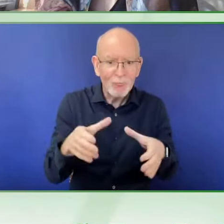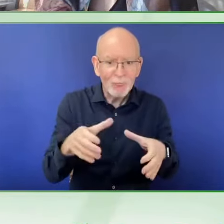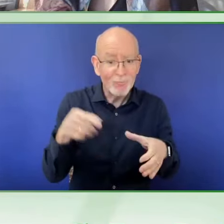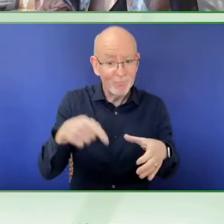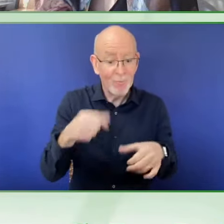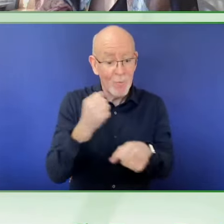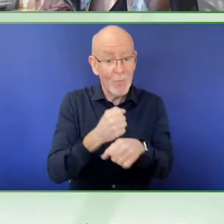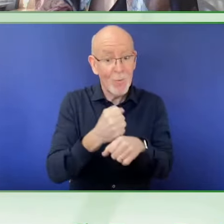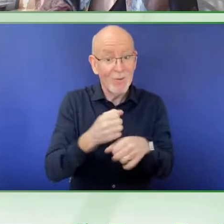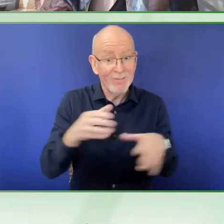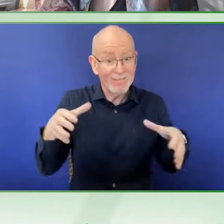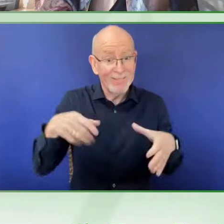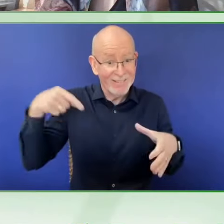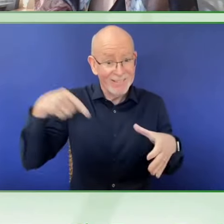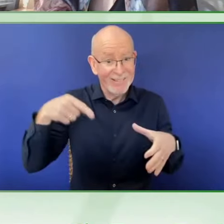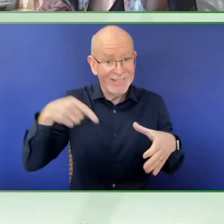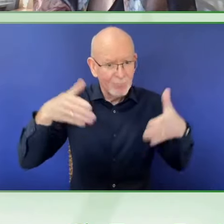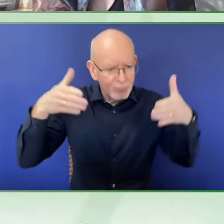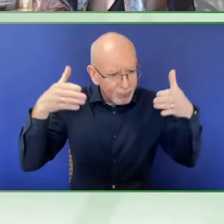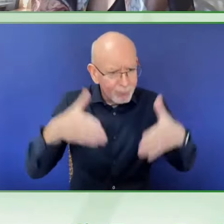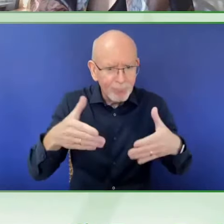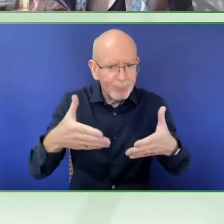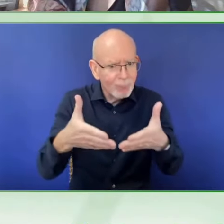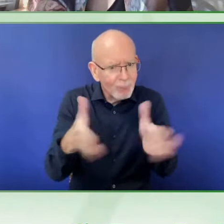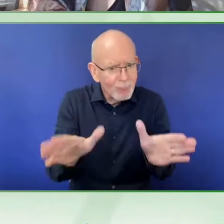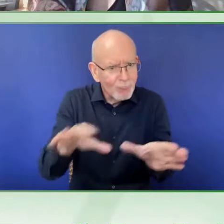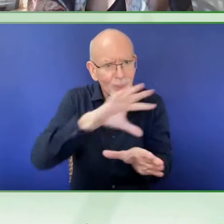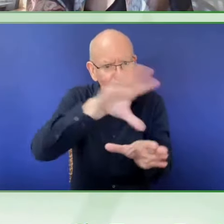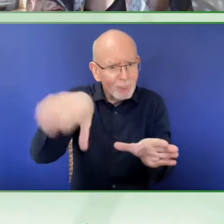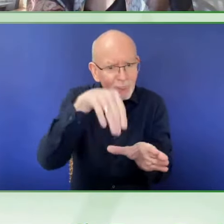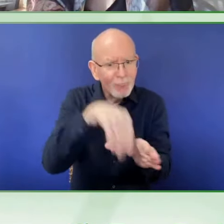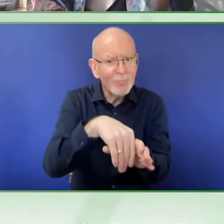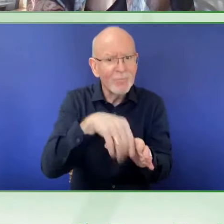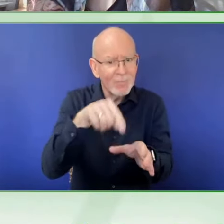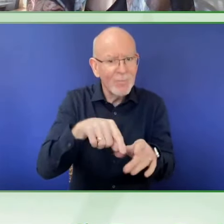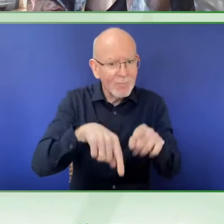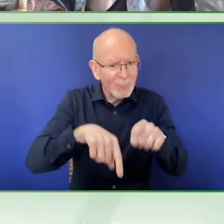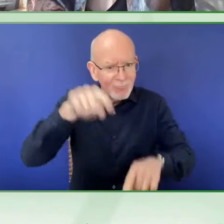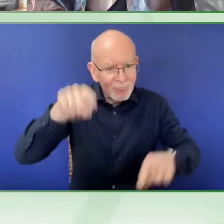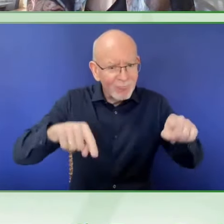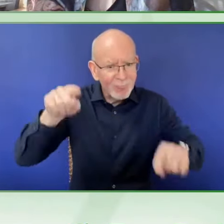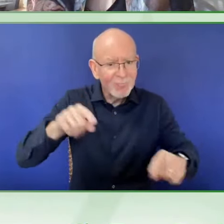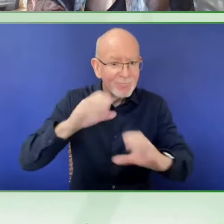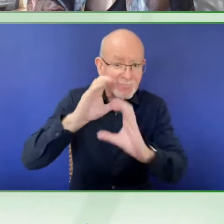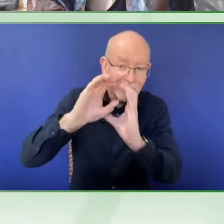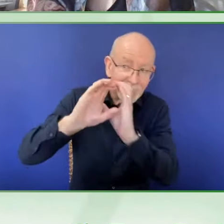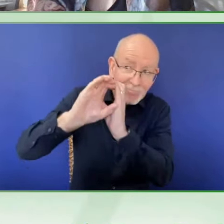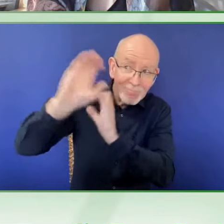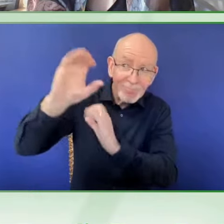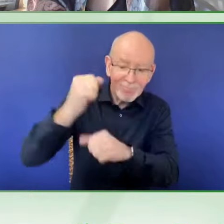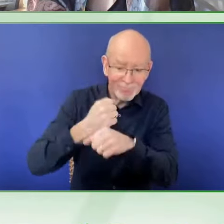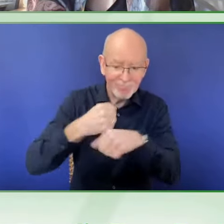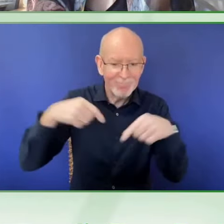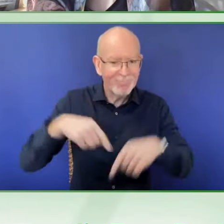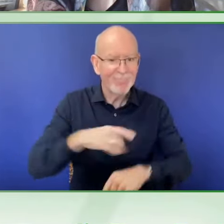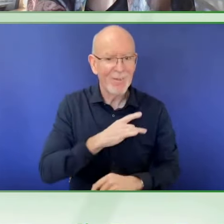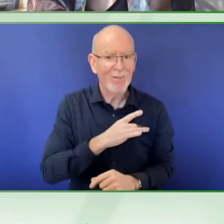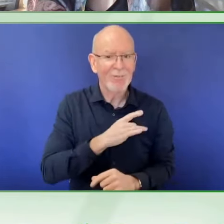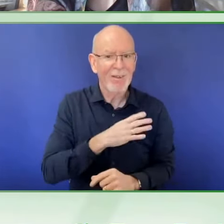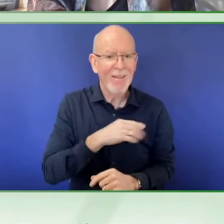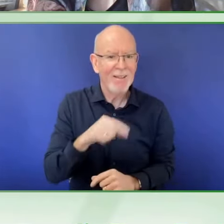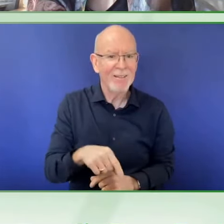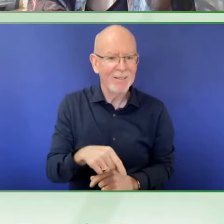assisting in its implementation in the case that is necessary, and making a series of recommendations of good practices to